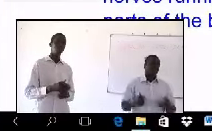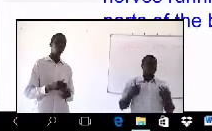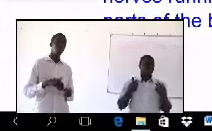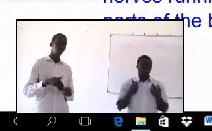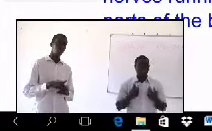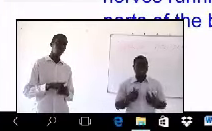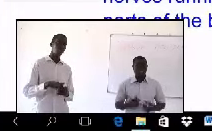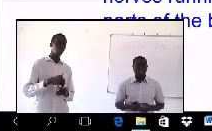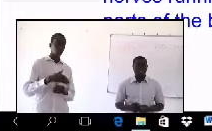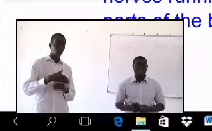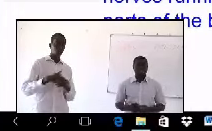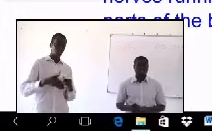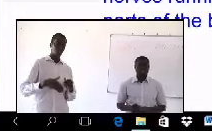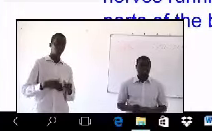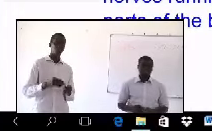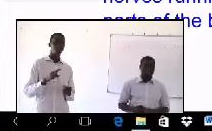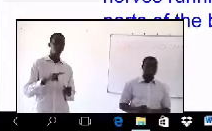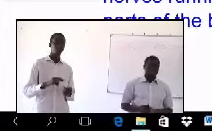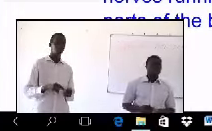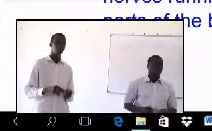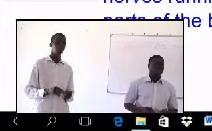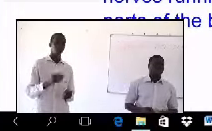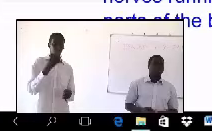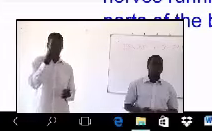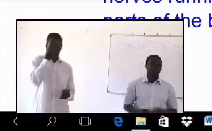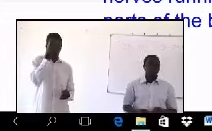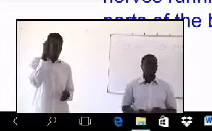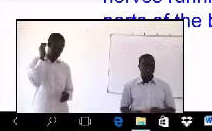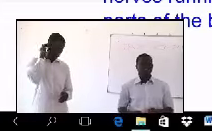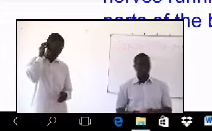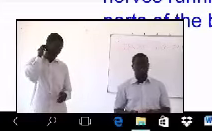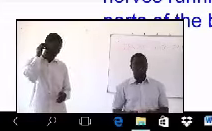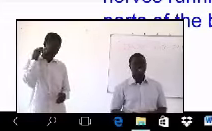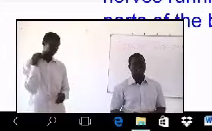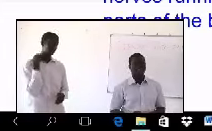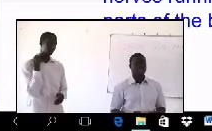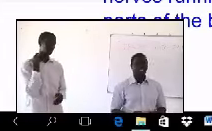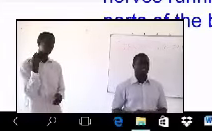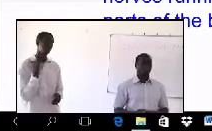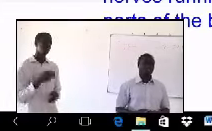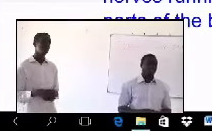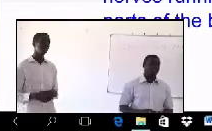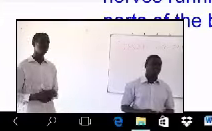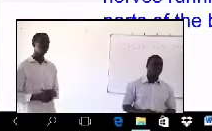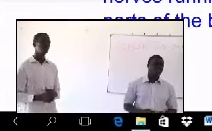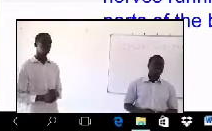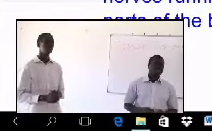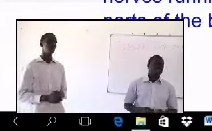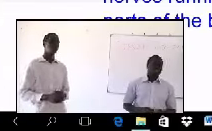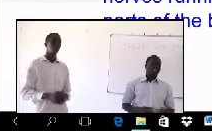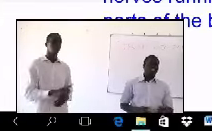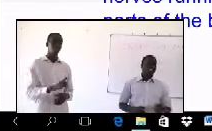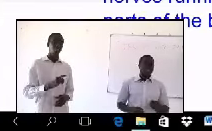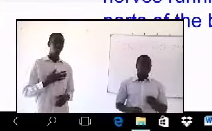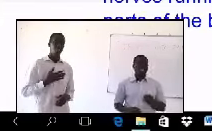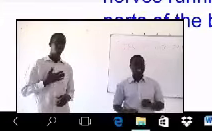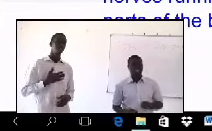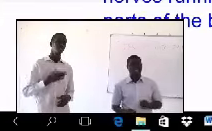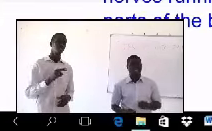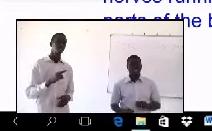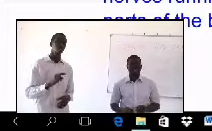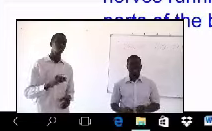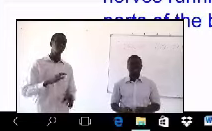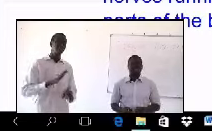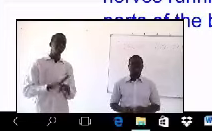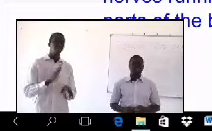outside the central nervous system, as the brain and the spinal cord. We say includes all nerves outside